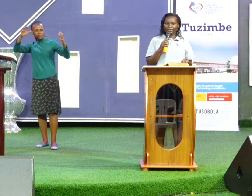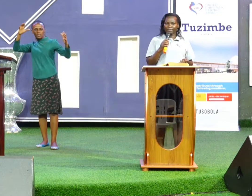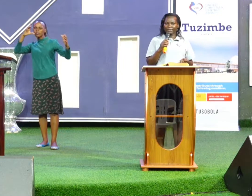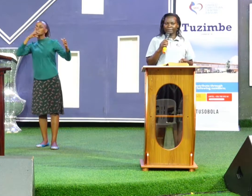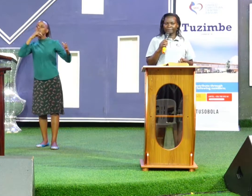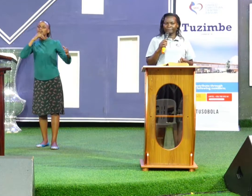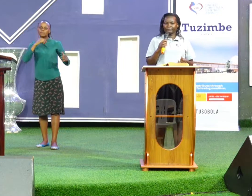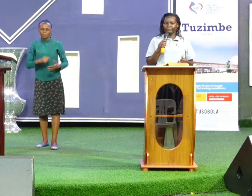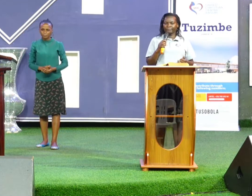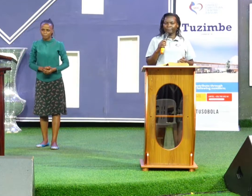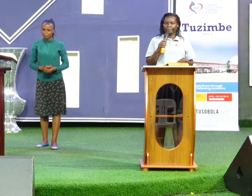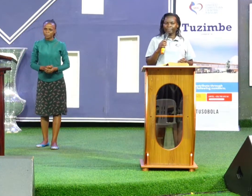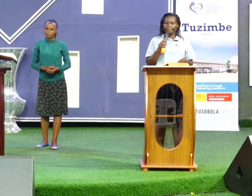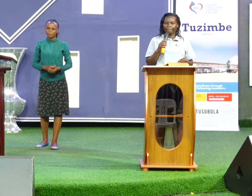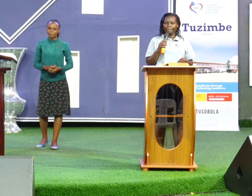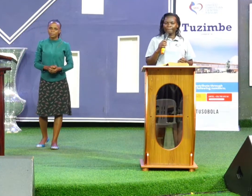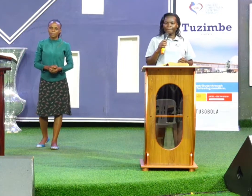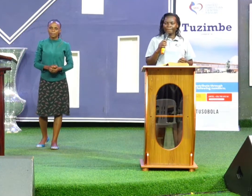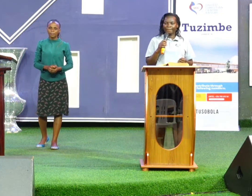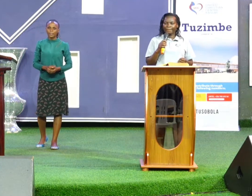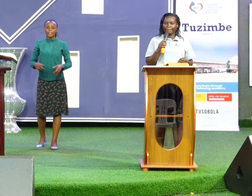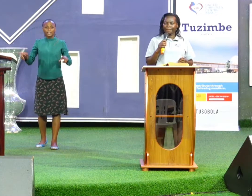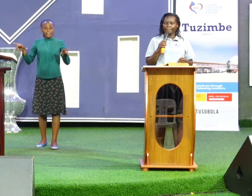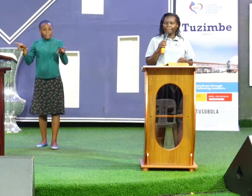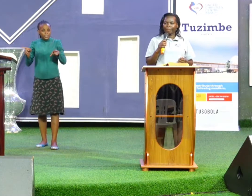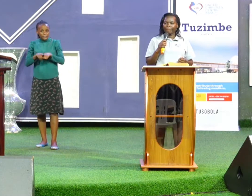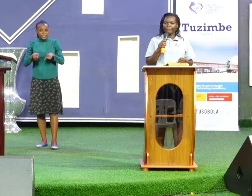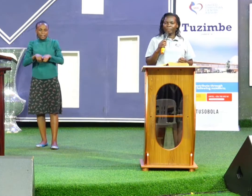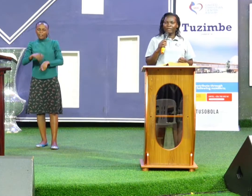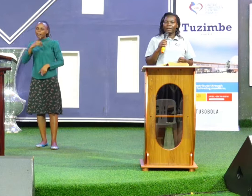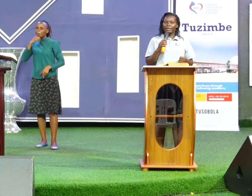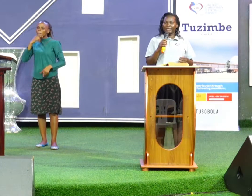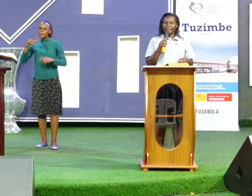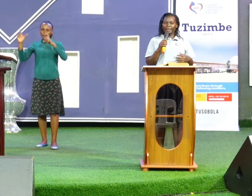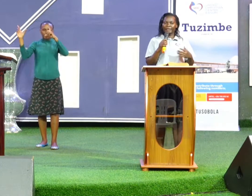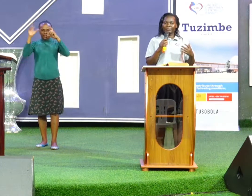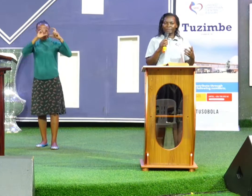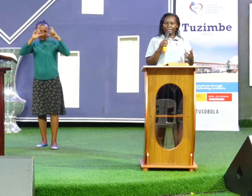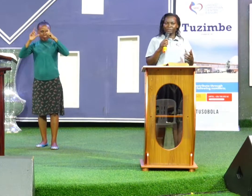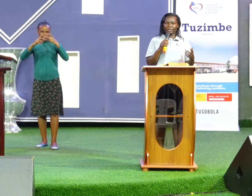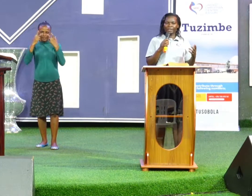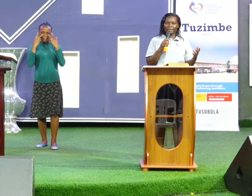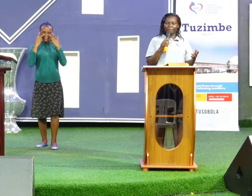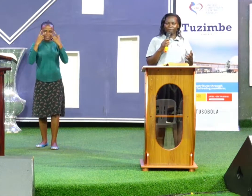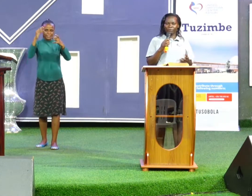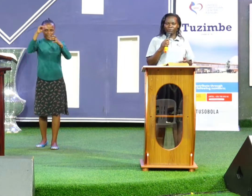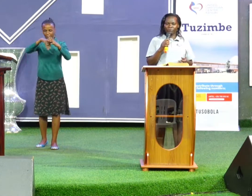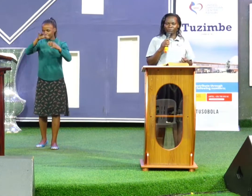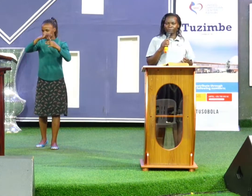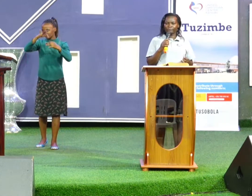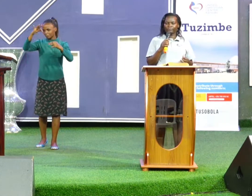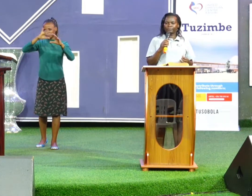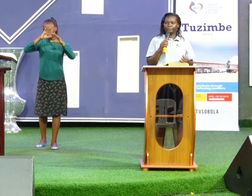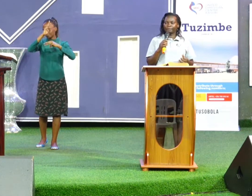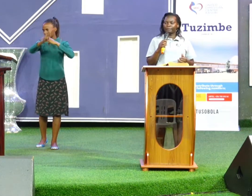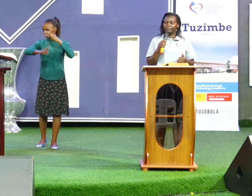musajja w'amaanyi. He was also a man who was seeing in the spirit. Era yali musajja ng'alaba mu mwoyo.